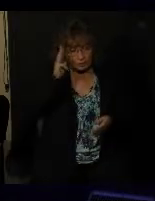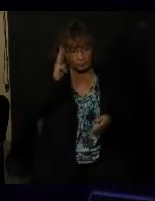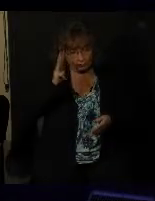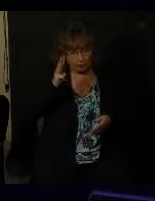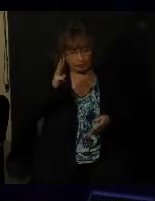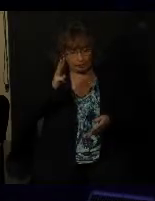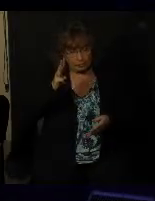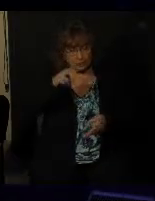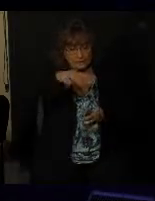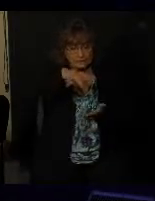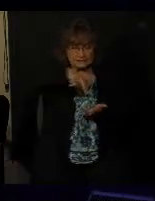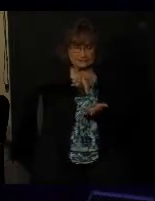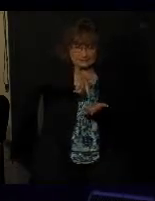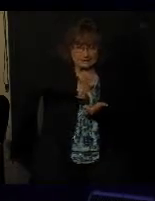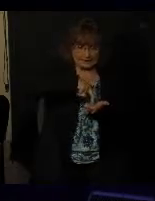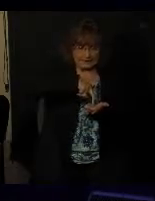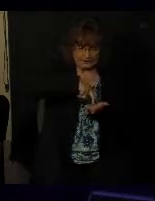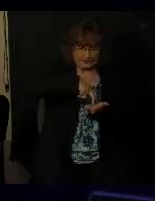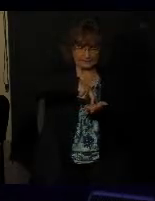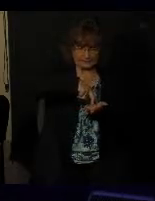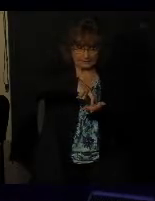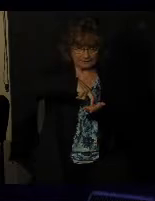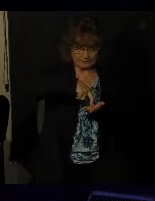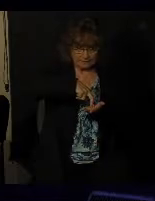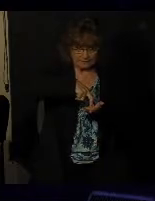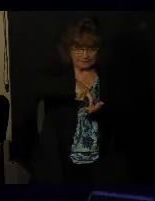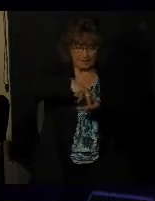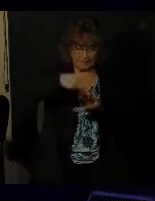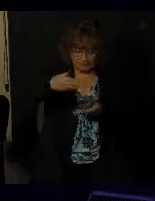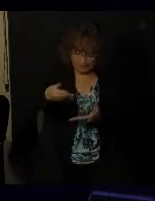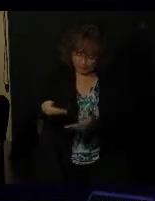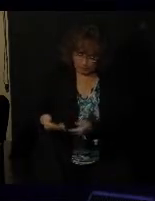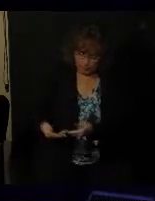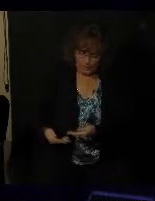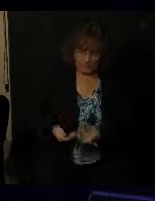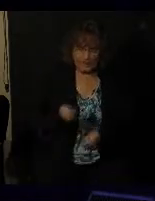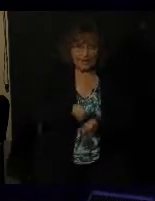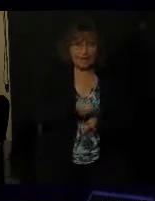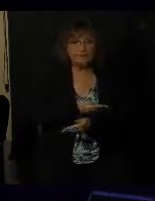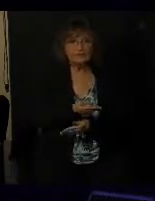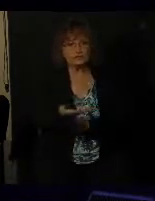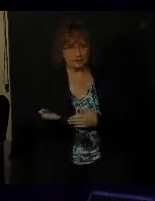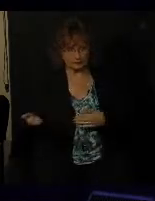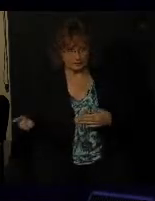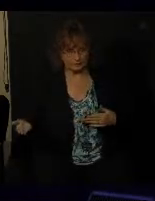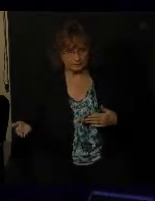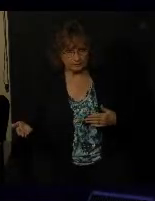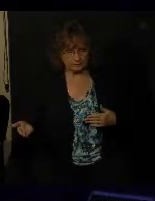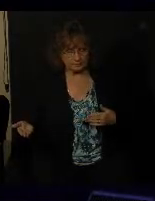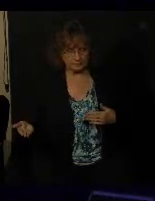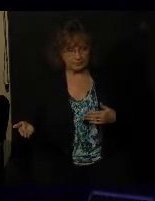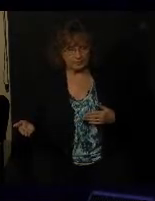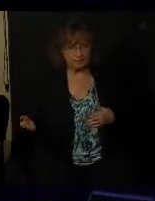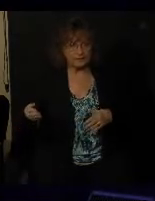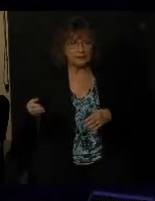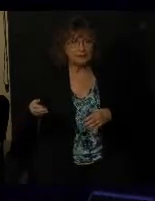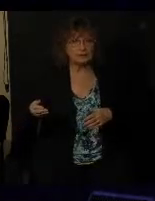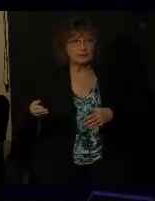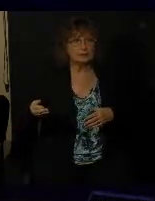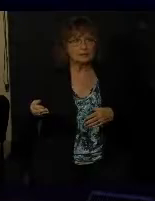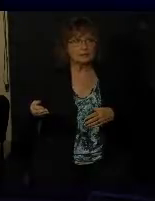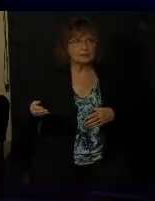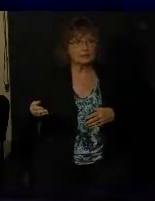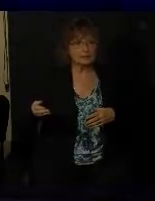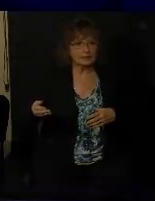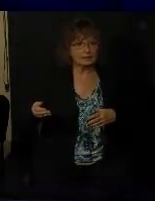I have spoken it, I will also bring it to pass. I have purposed it and I will also do it." Verse 12,